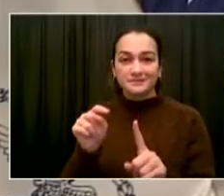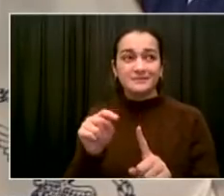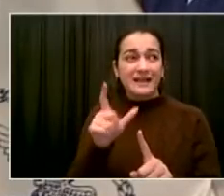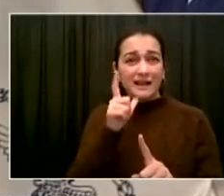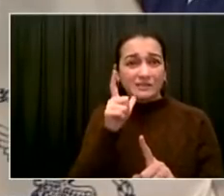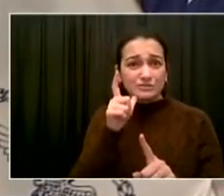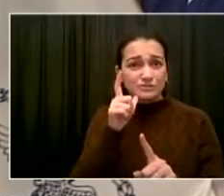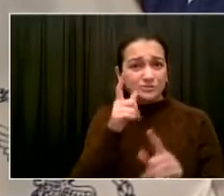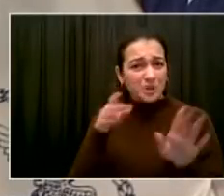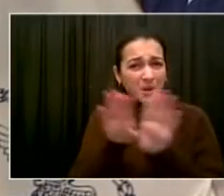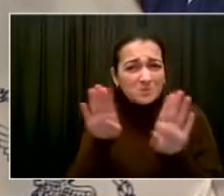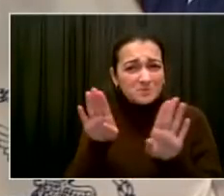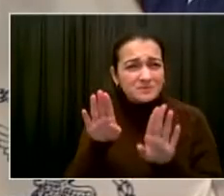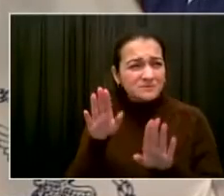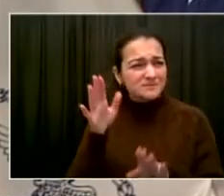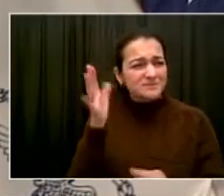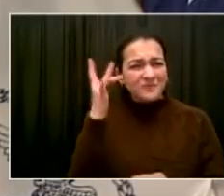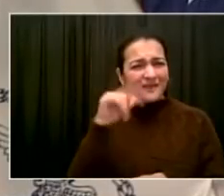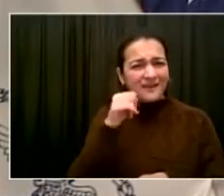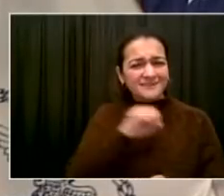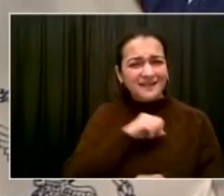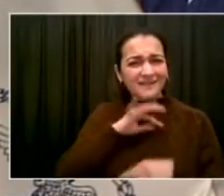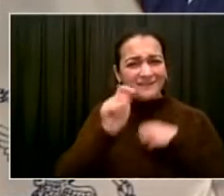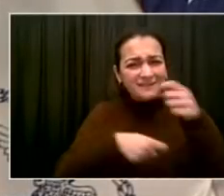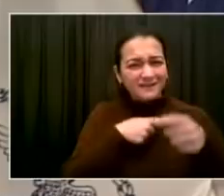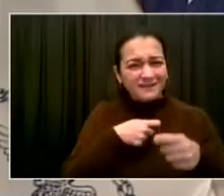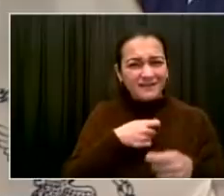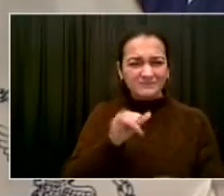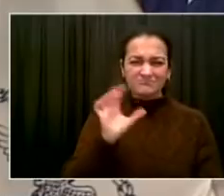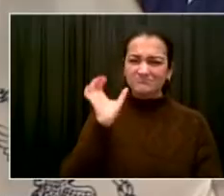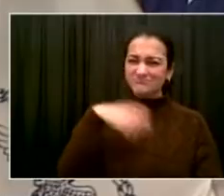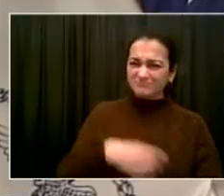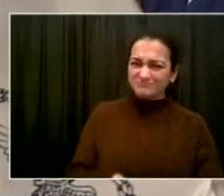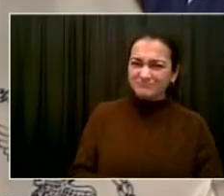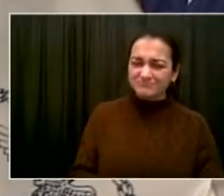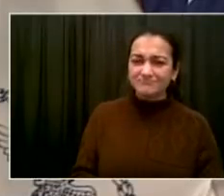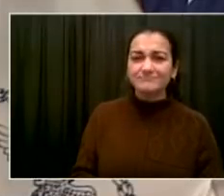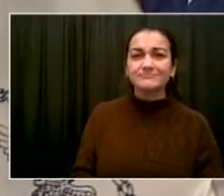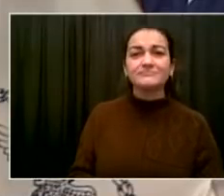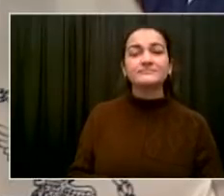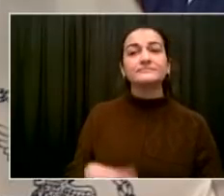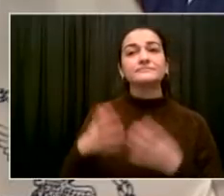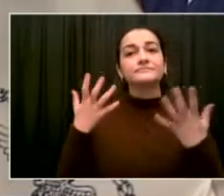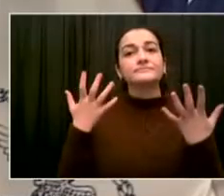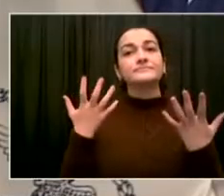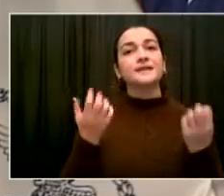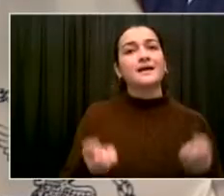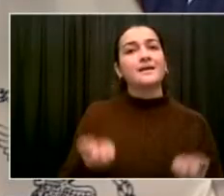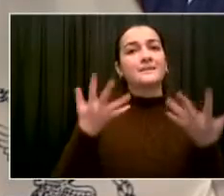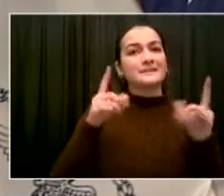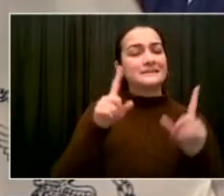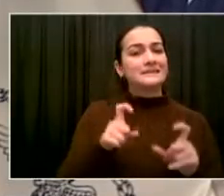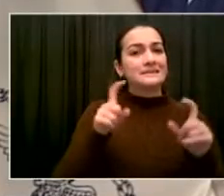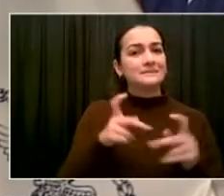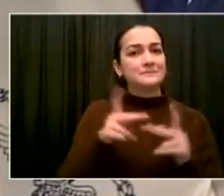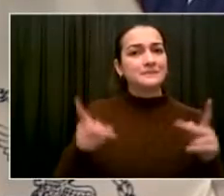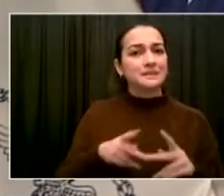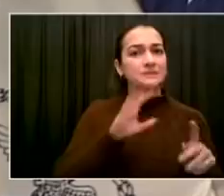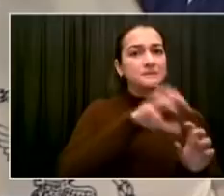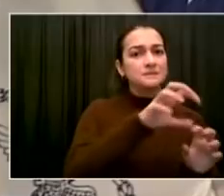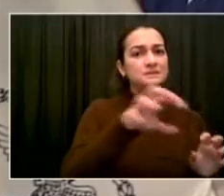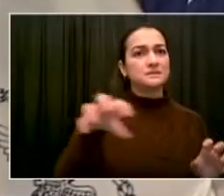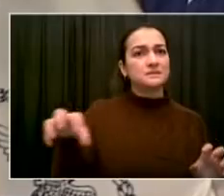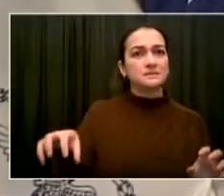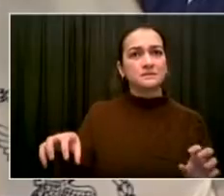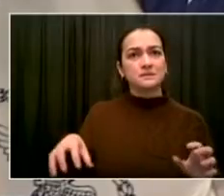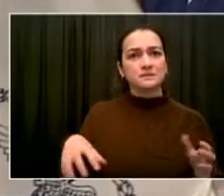to get a clear answer from Dr. Long as best he knows. But more importantly, any place that's not opening on time, any place that's closing